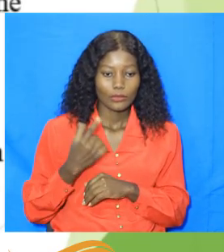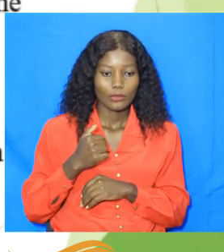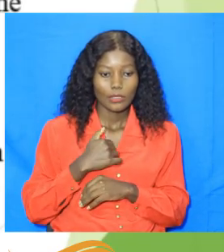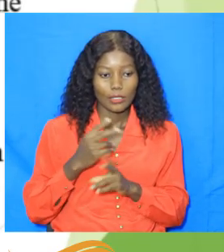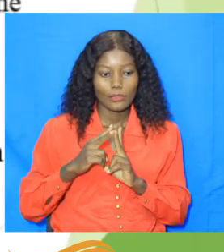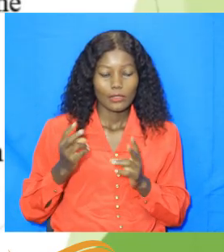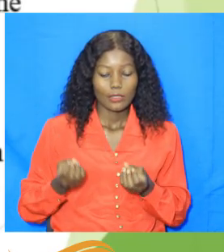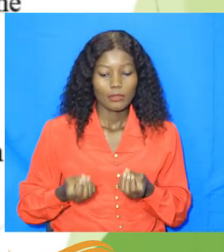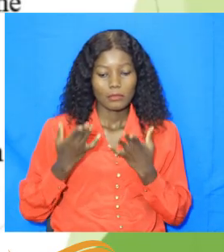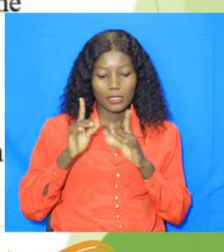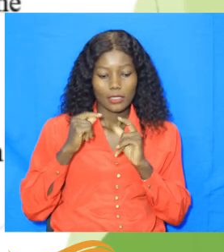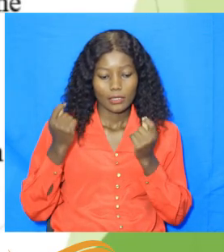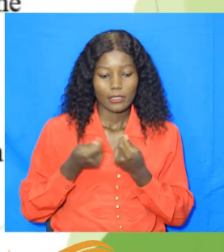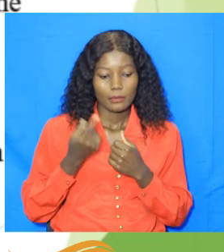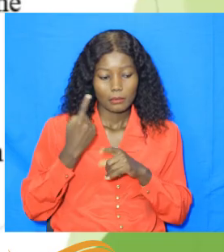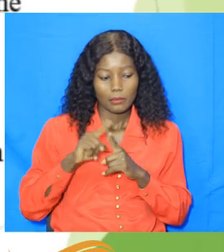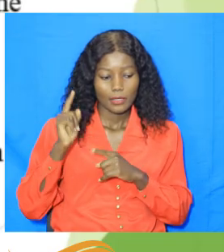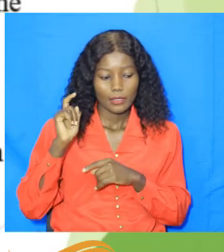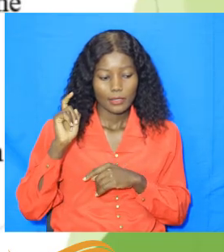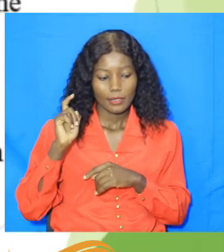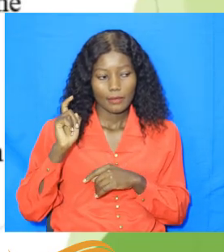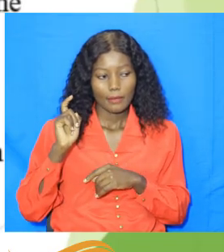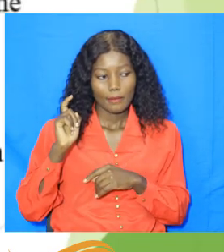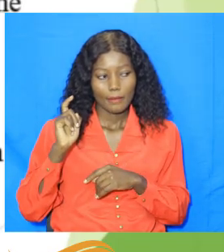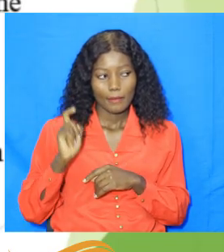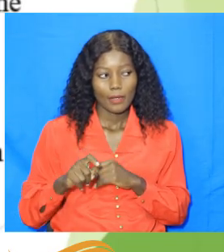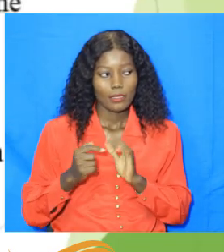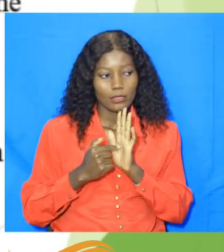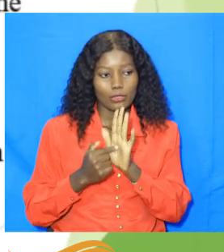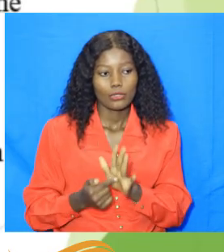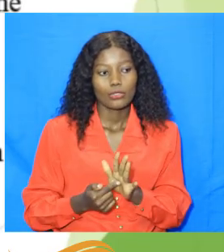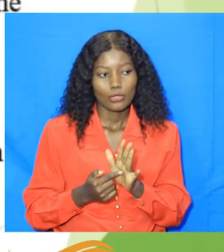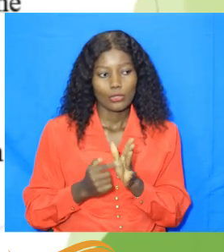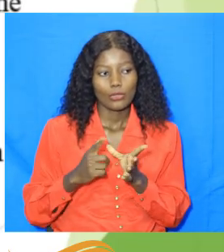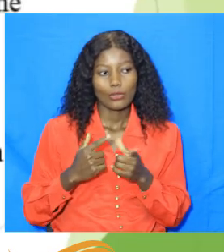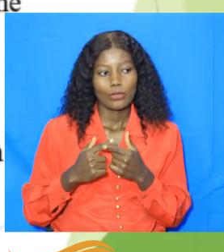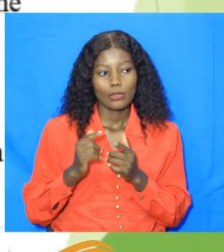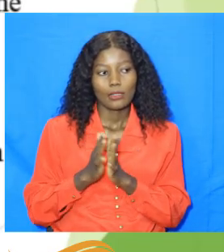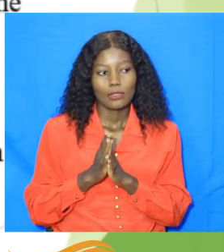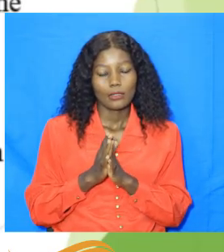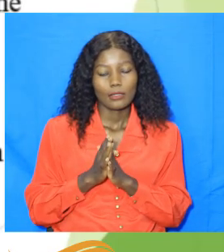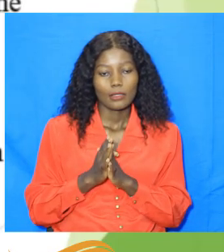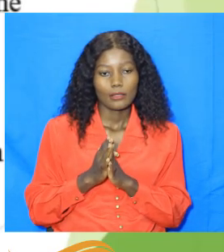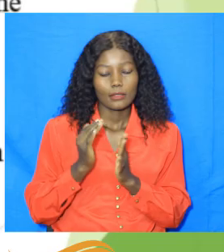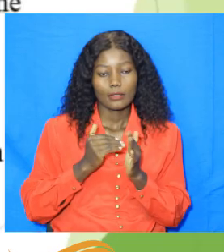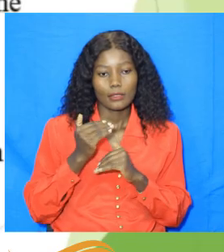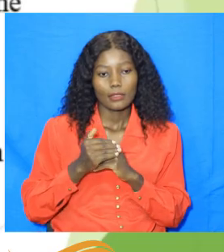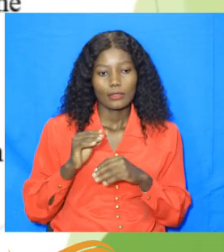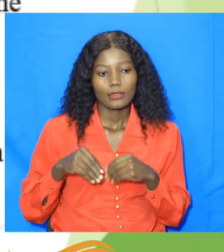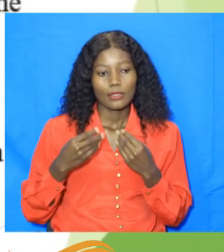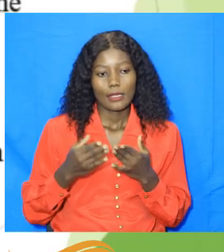types of infraction, but they have to show, then point Hansoku. And after giving an